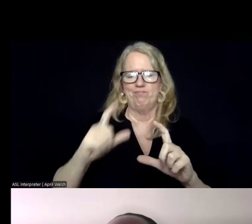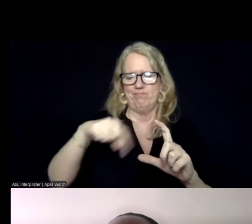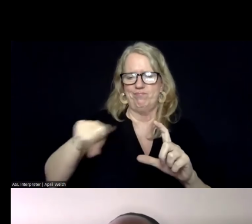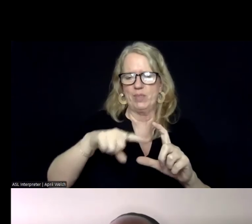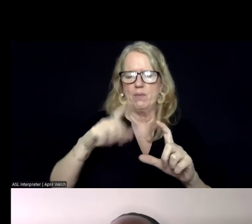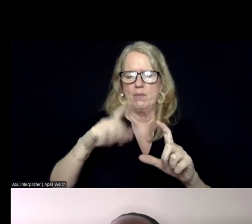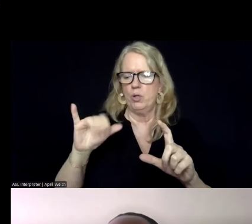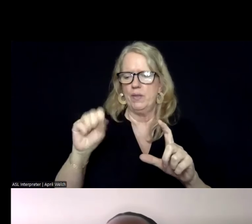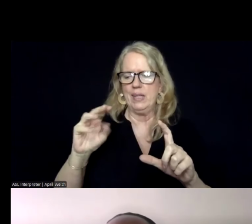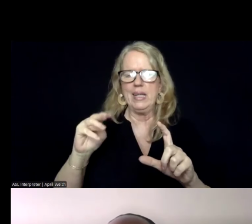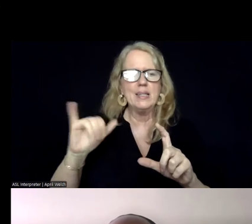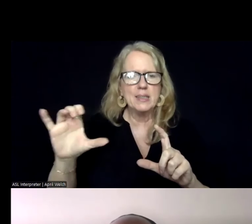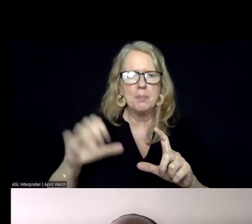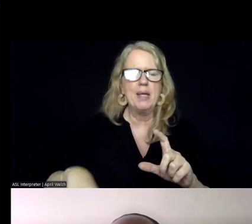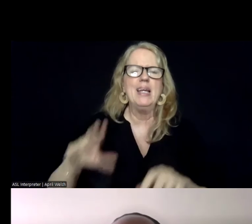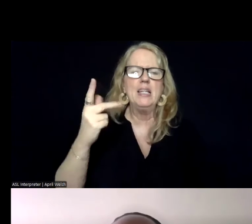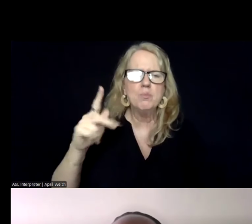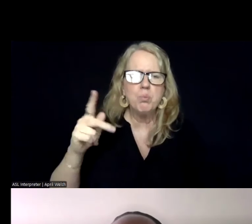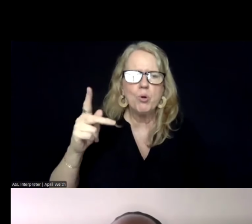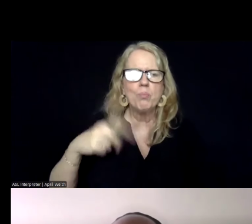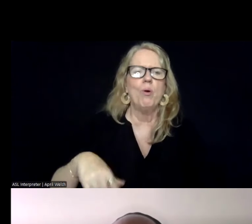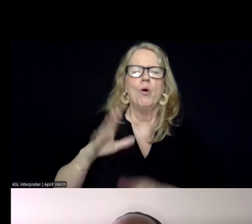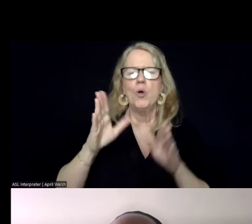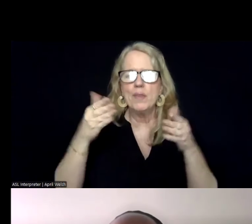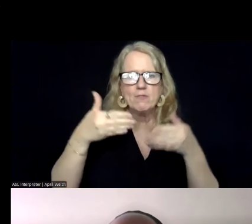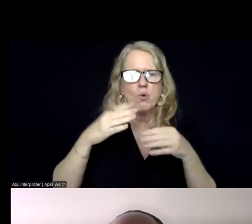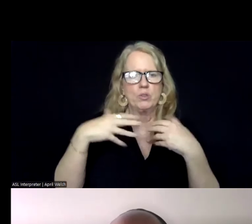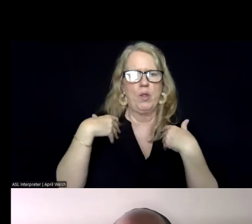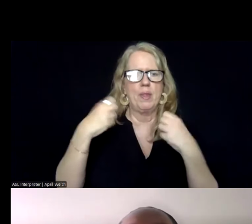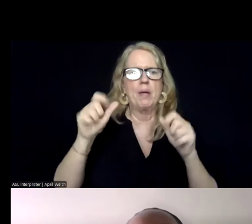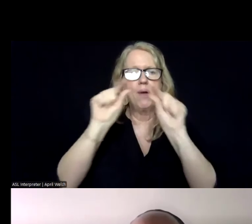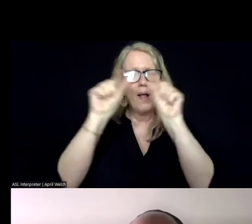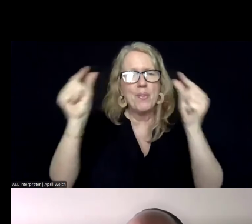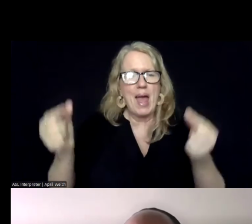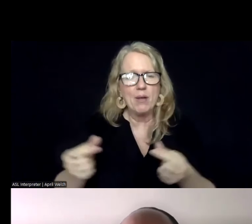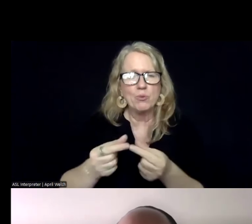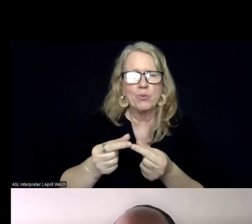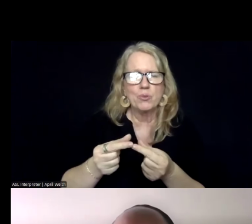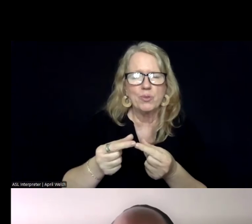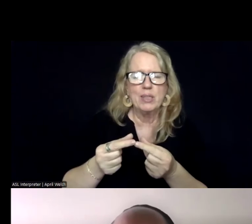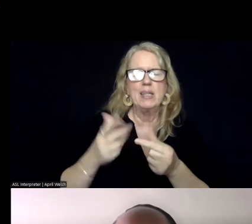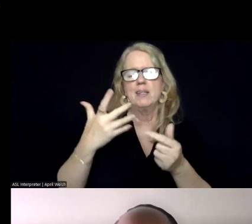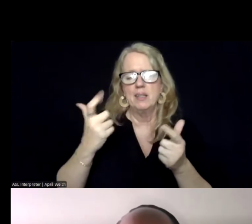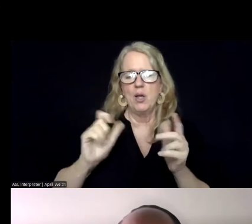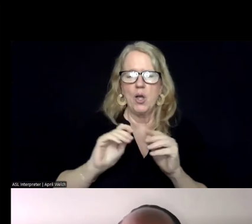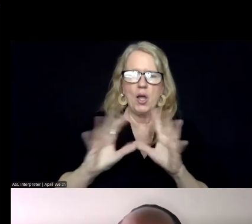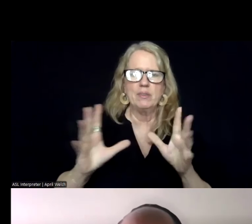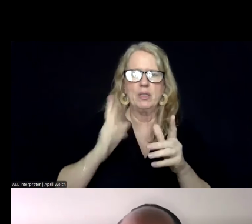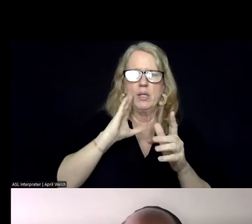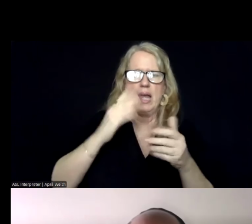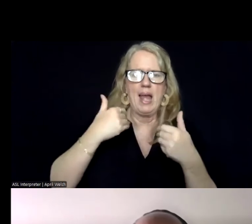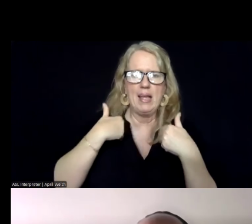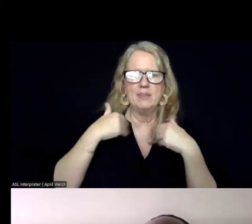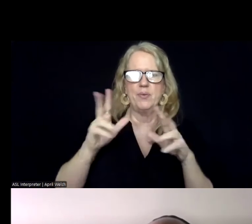ISMIC. It's purple with focusing on recovery. The outer ring obviously holds the